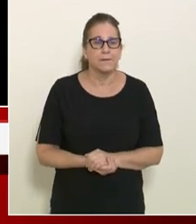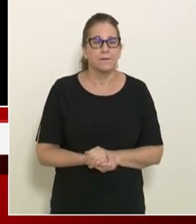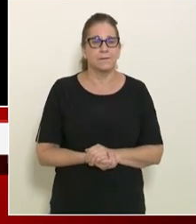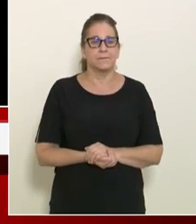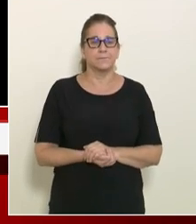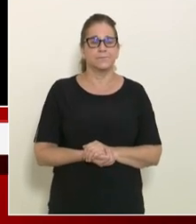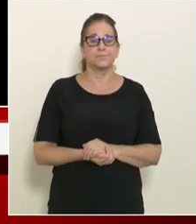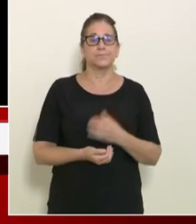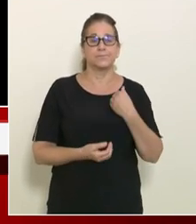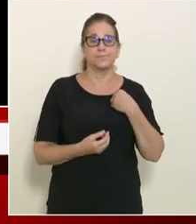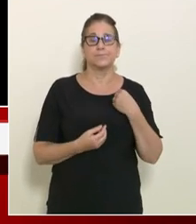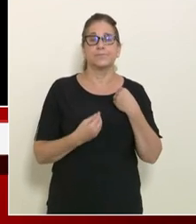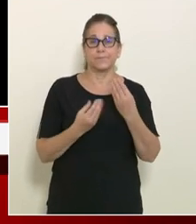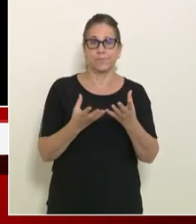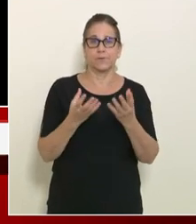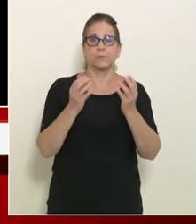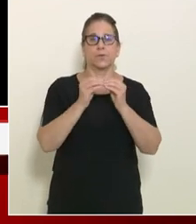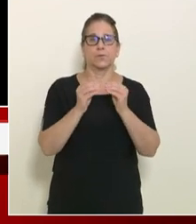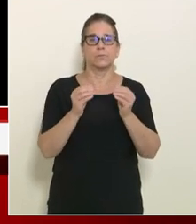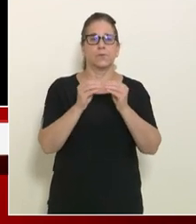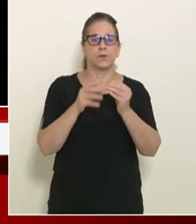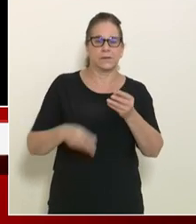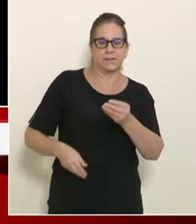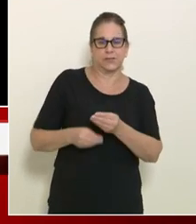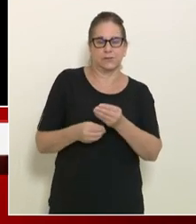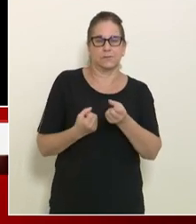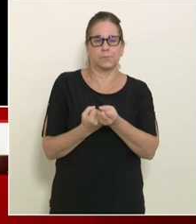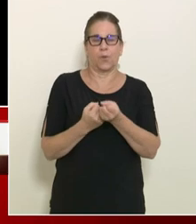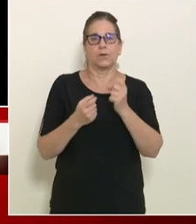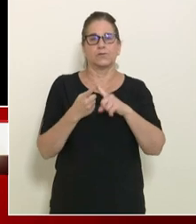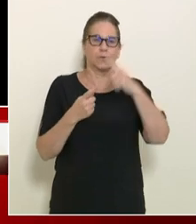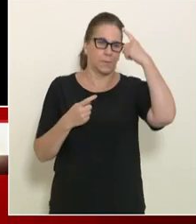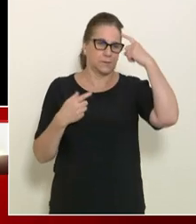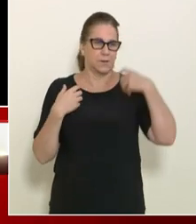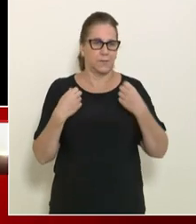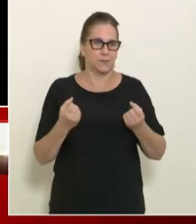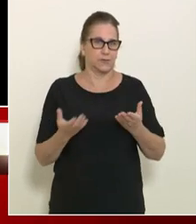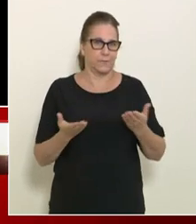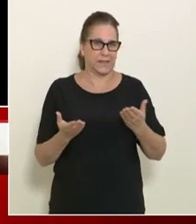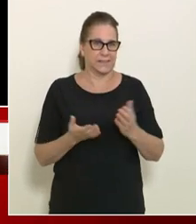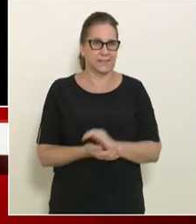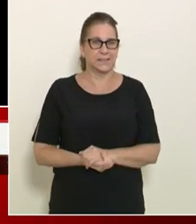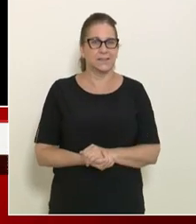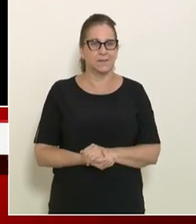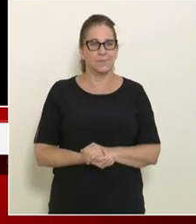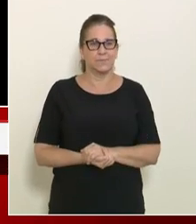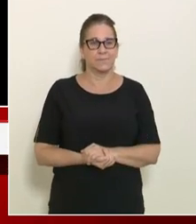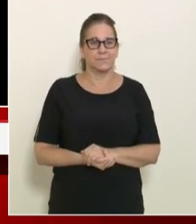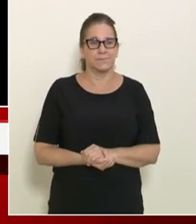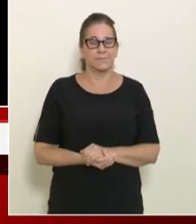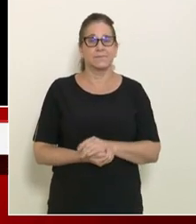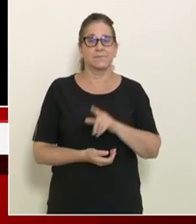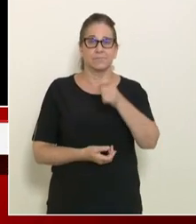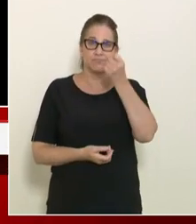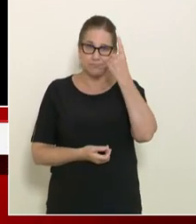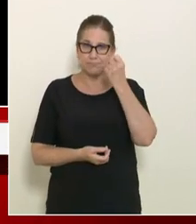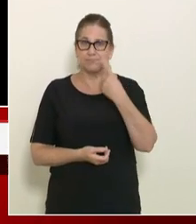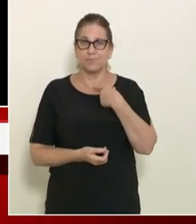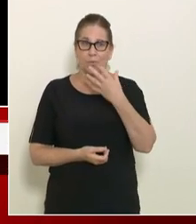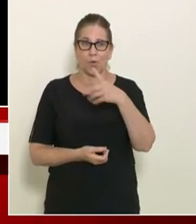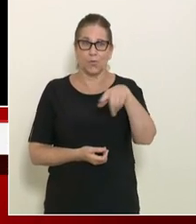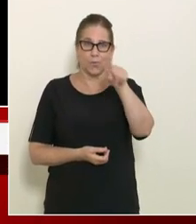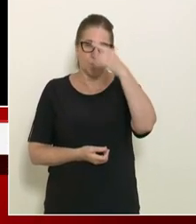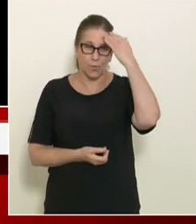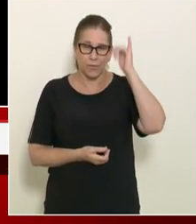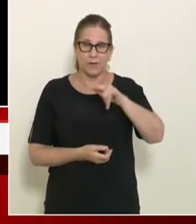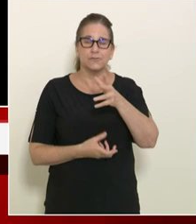made available to parents and families. Licensed clinicians will provide brief counseling and consultation and linkage to